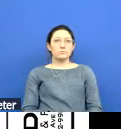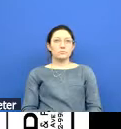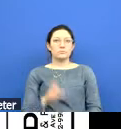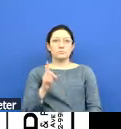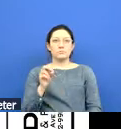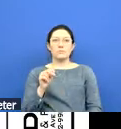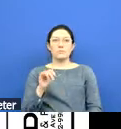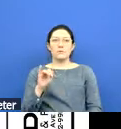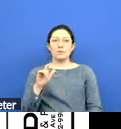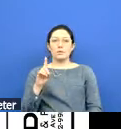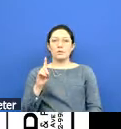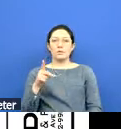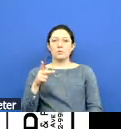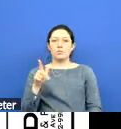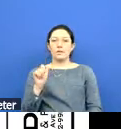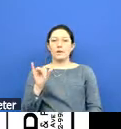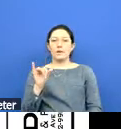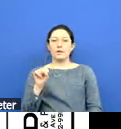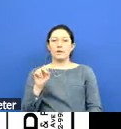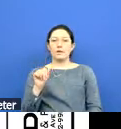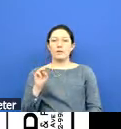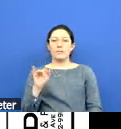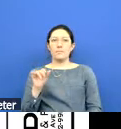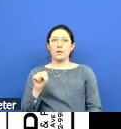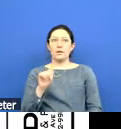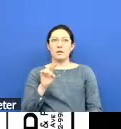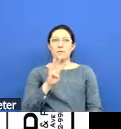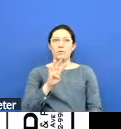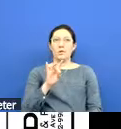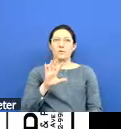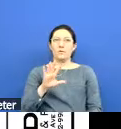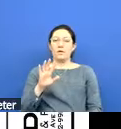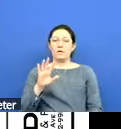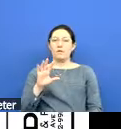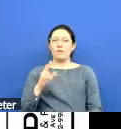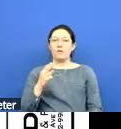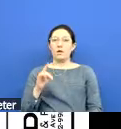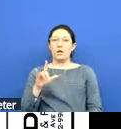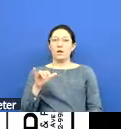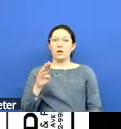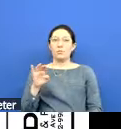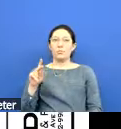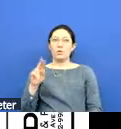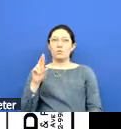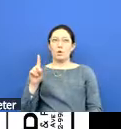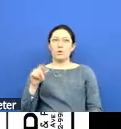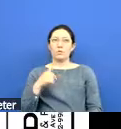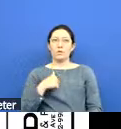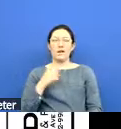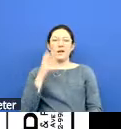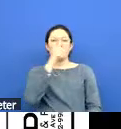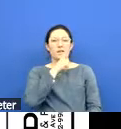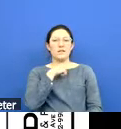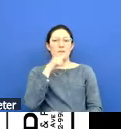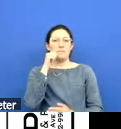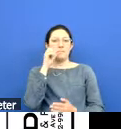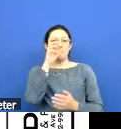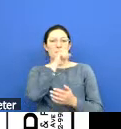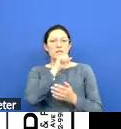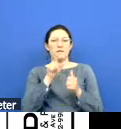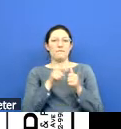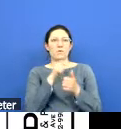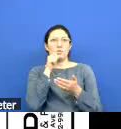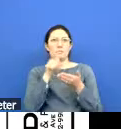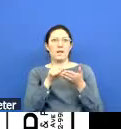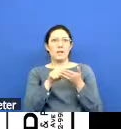Donald Heineman, 485 Hollybrook Road. And I must have missed the first mailing, and I'm just here